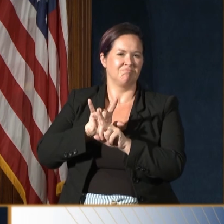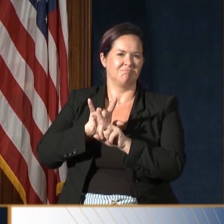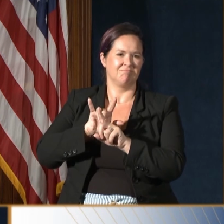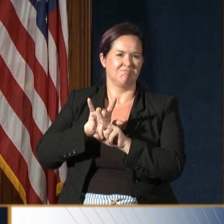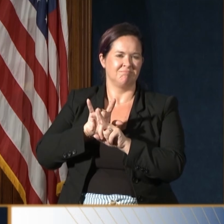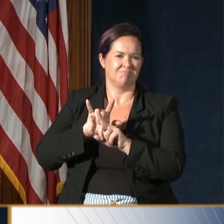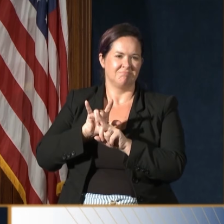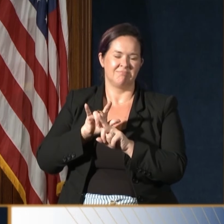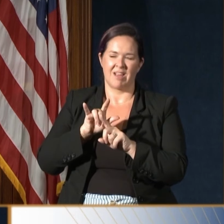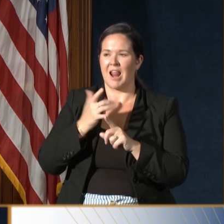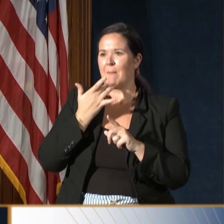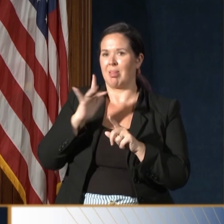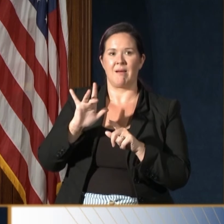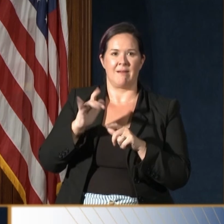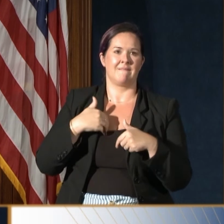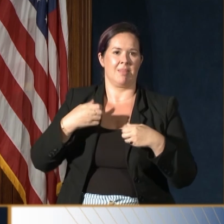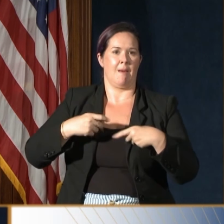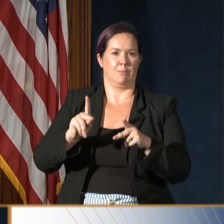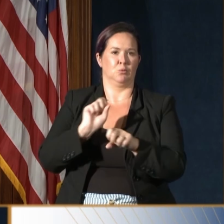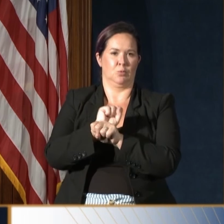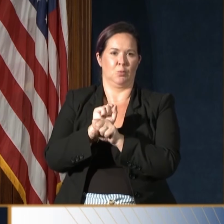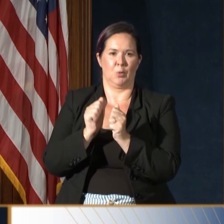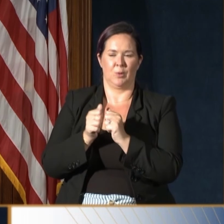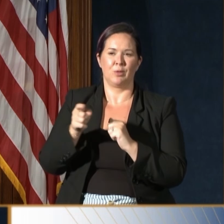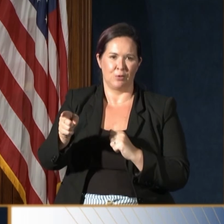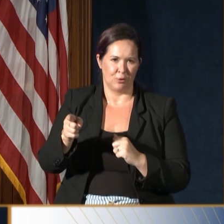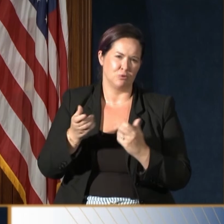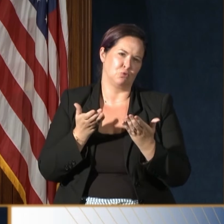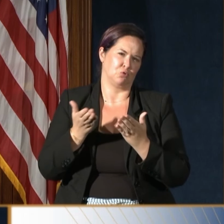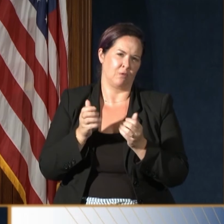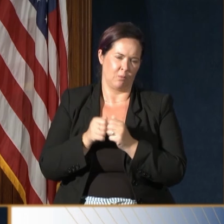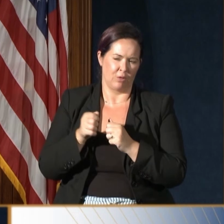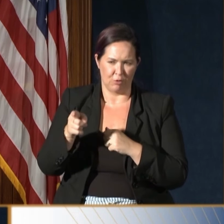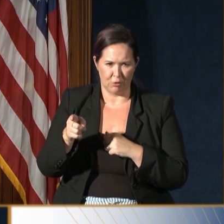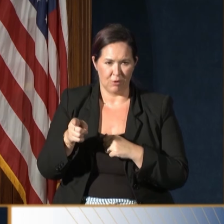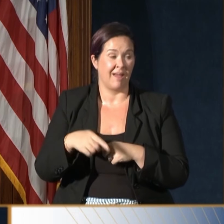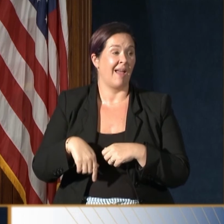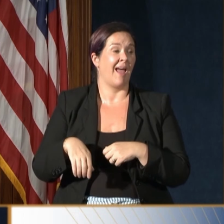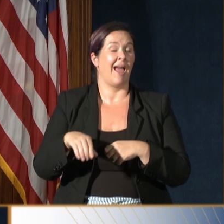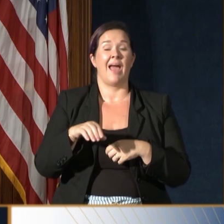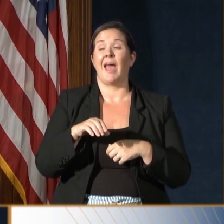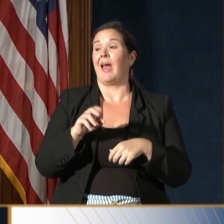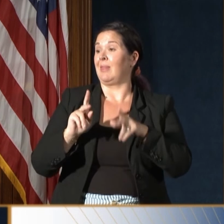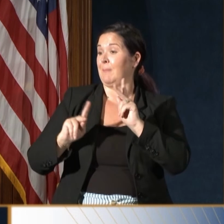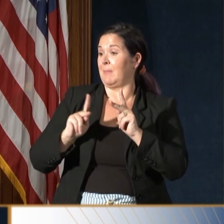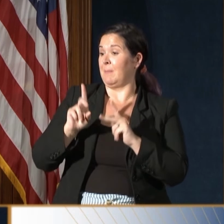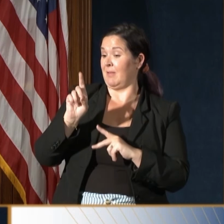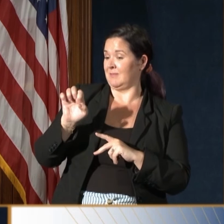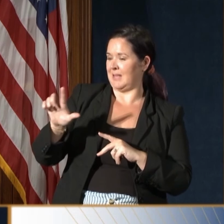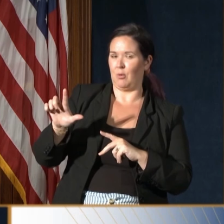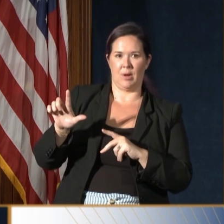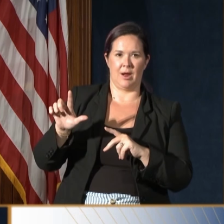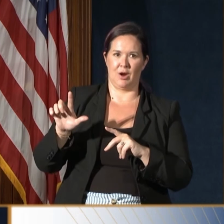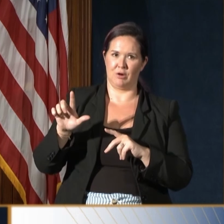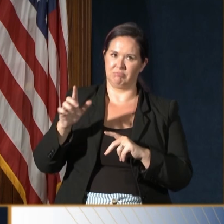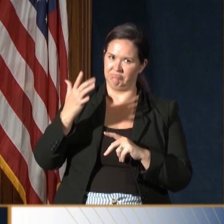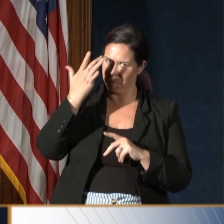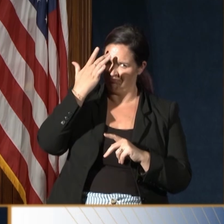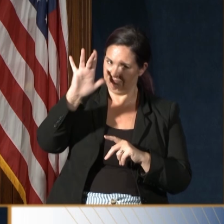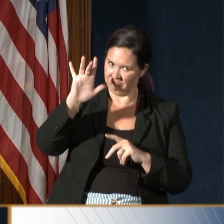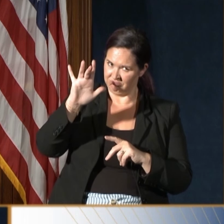had the opportunity to serve with her. And the citizens of Delaware had the good sense, and the citizens